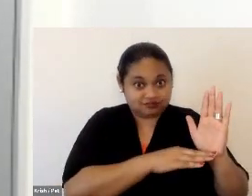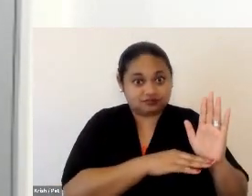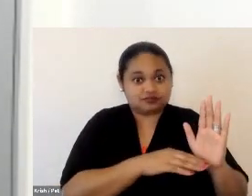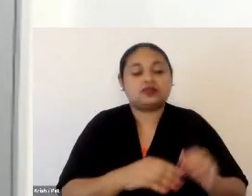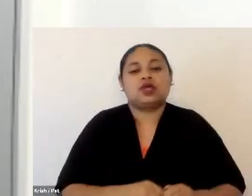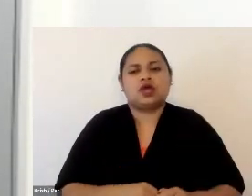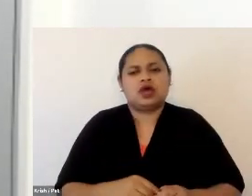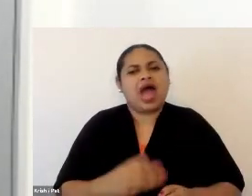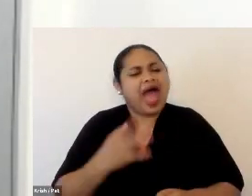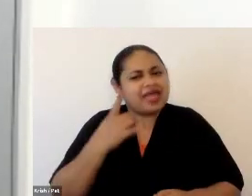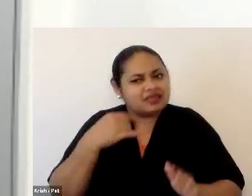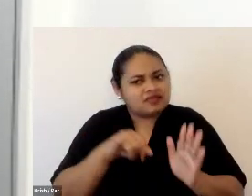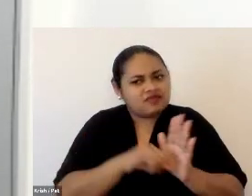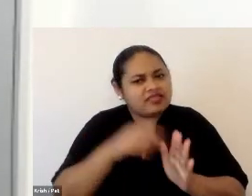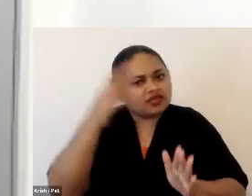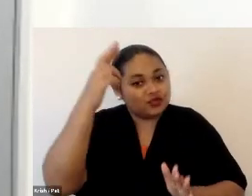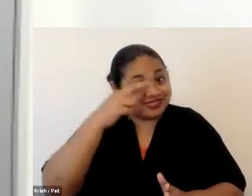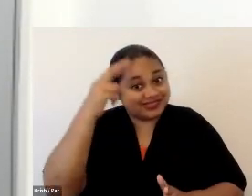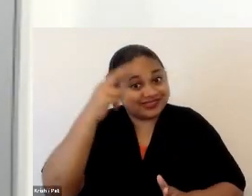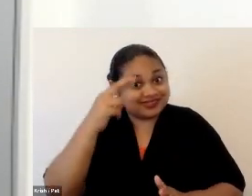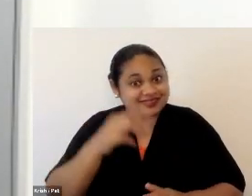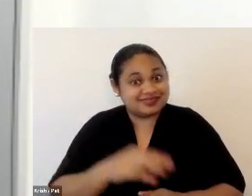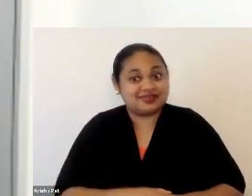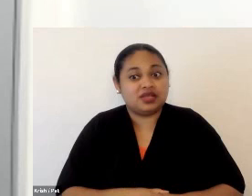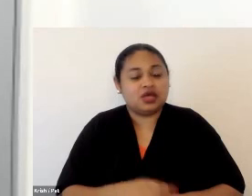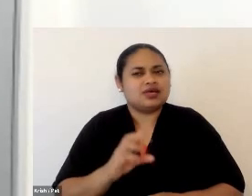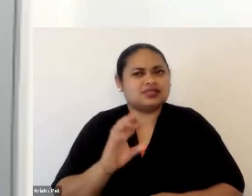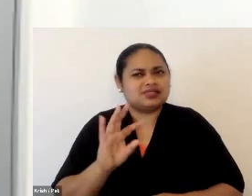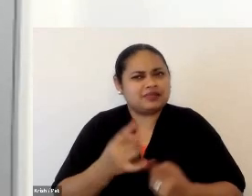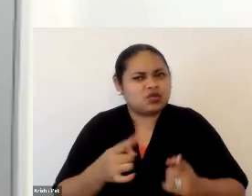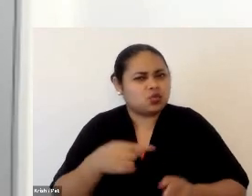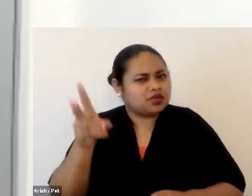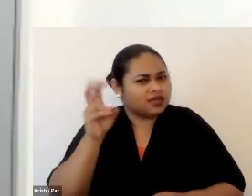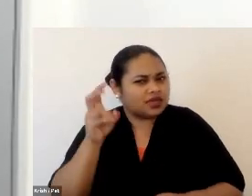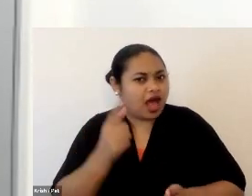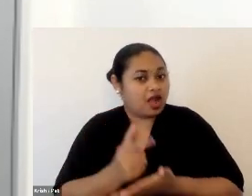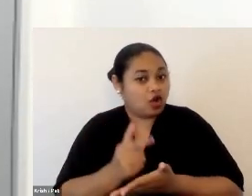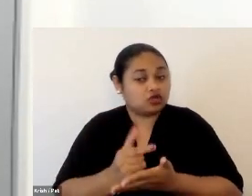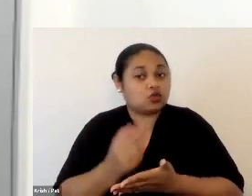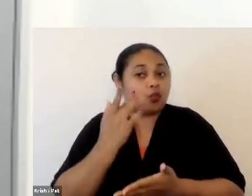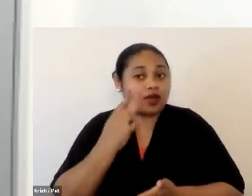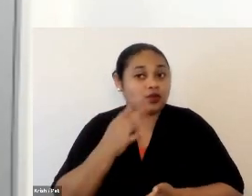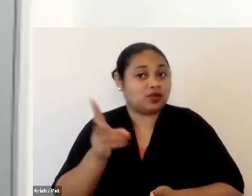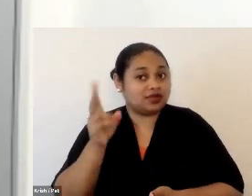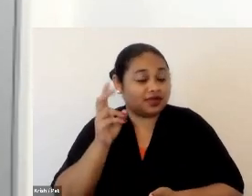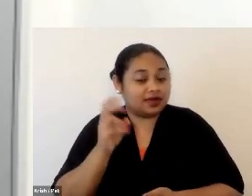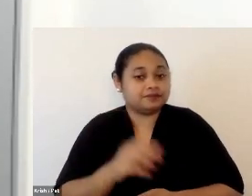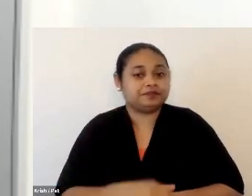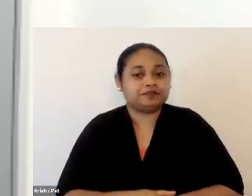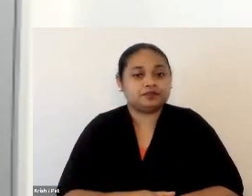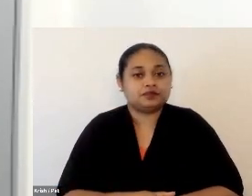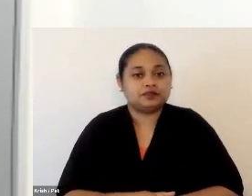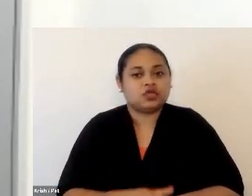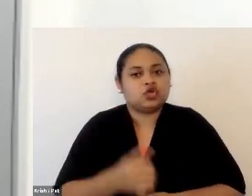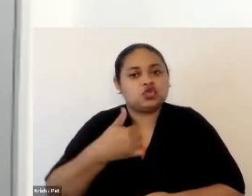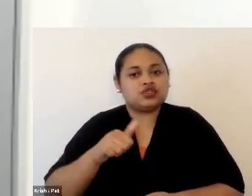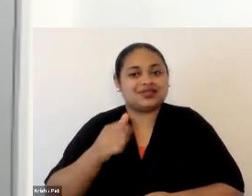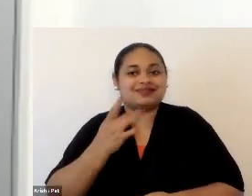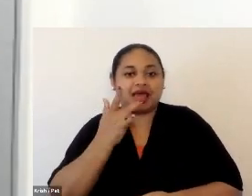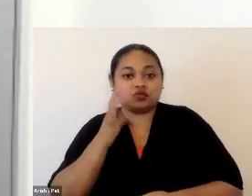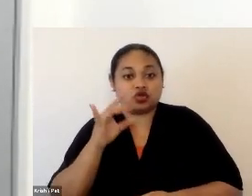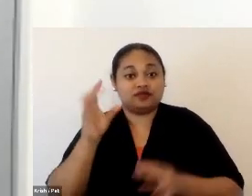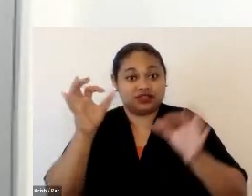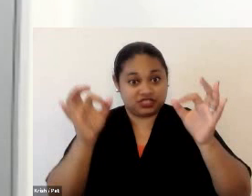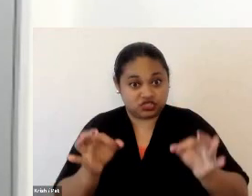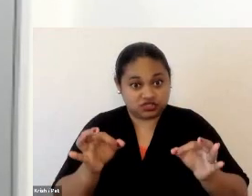risks. A term that we hear a lot when it comes to the issues with AI used in these kinds of decisions